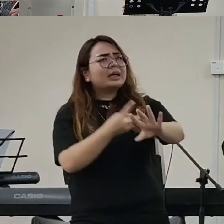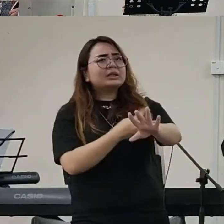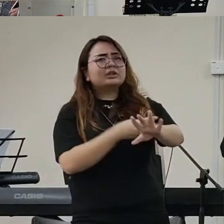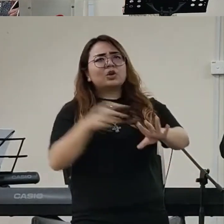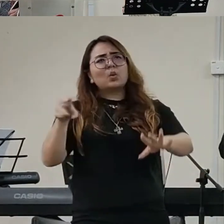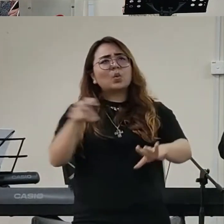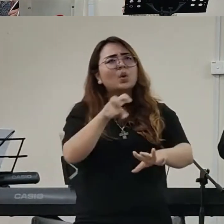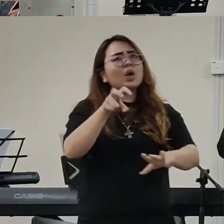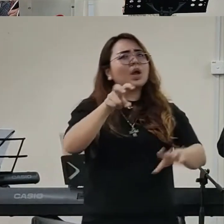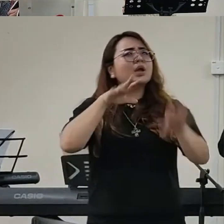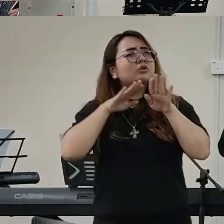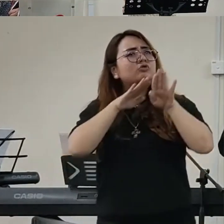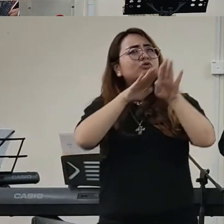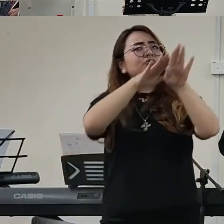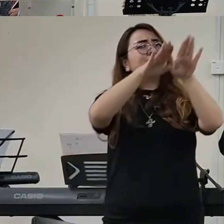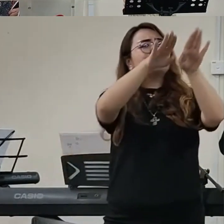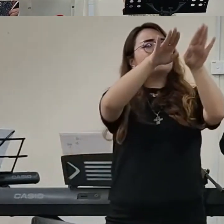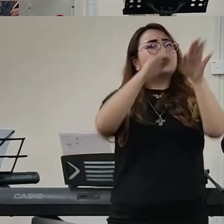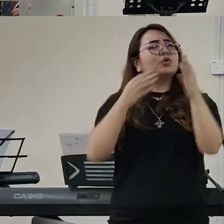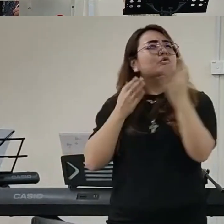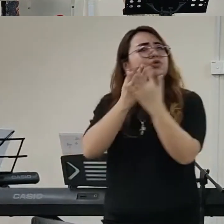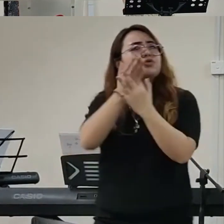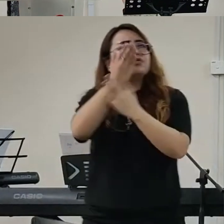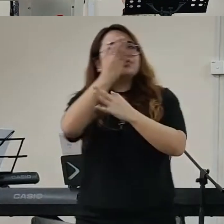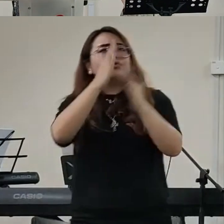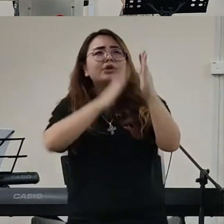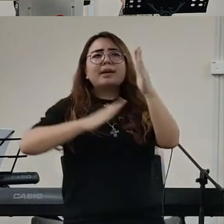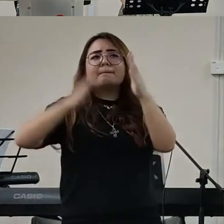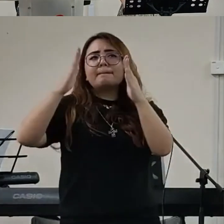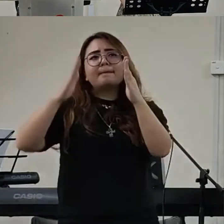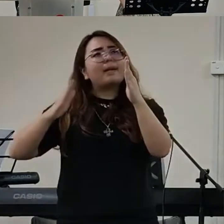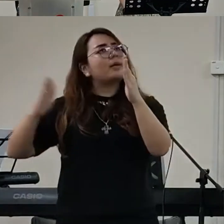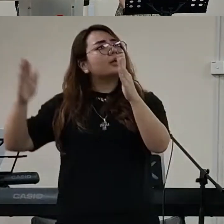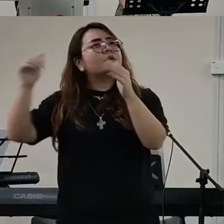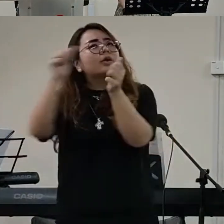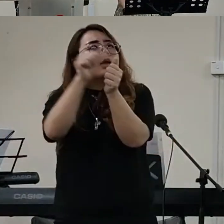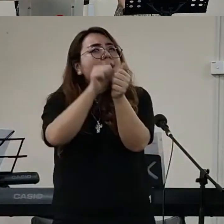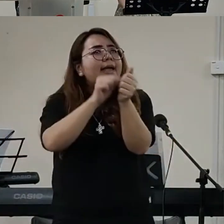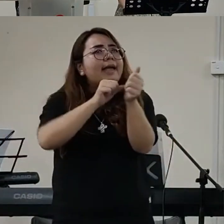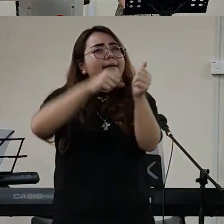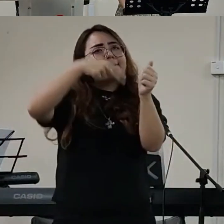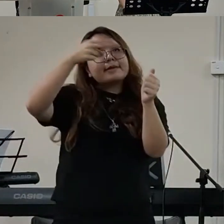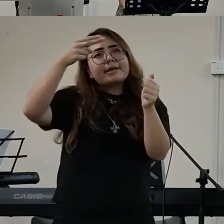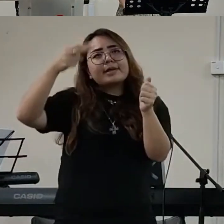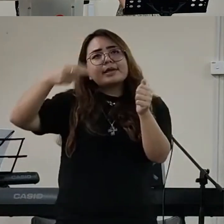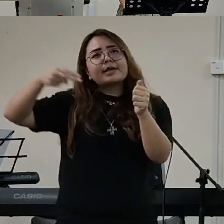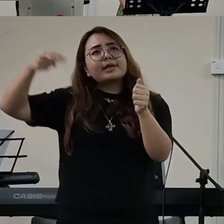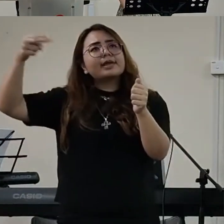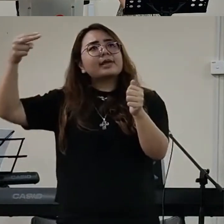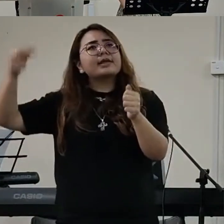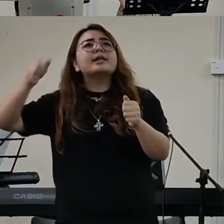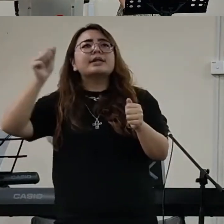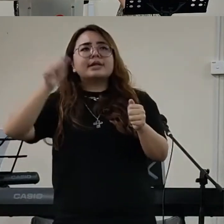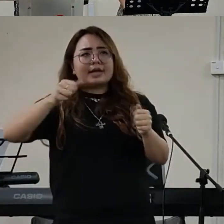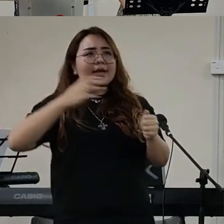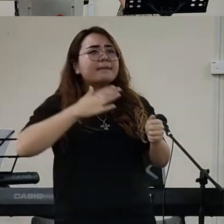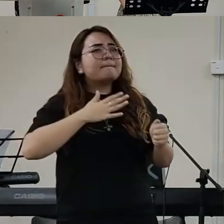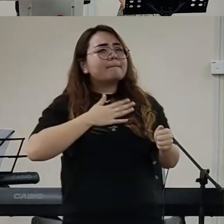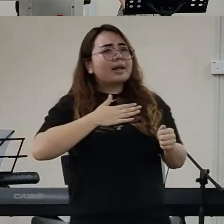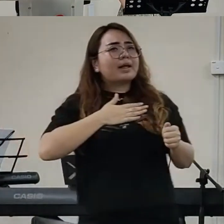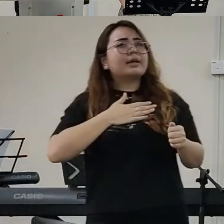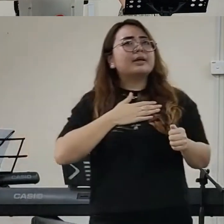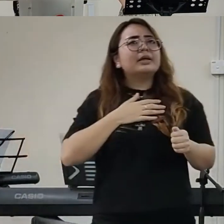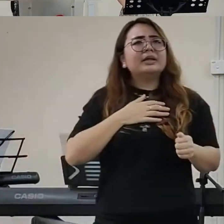flock was scattered over the whole face of the earth, and no one was seeking or searching for